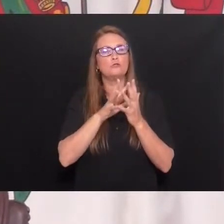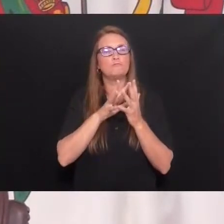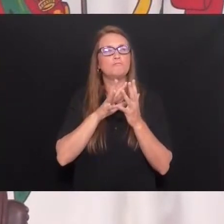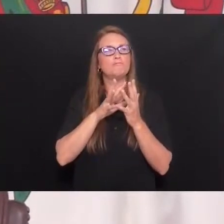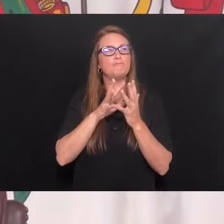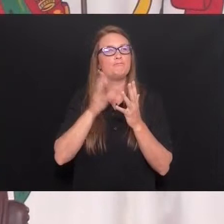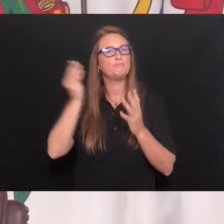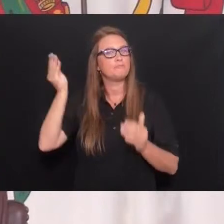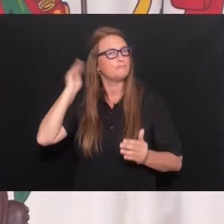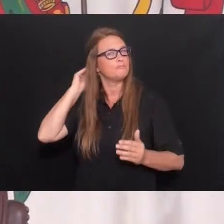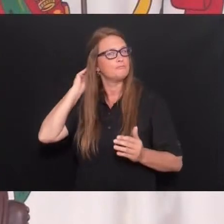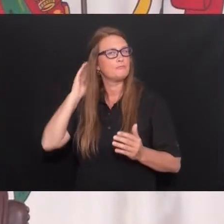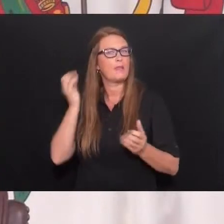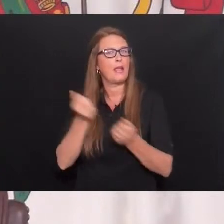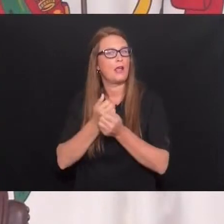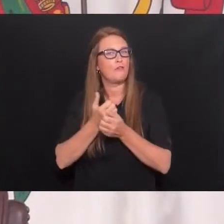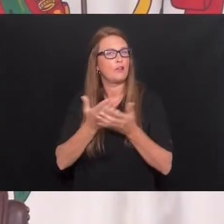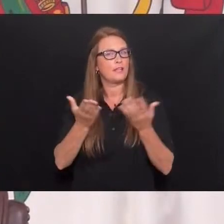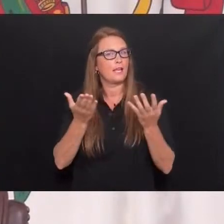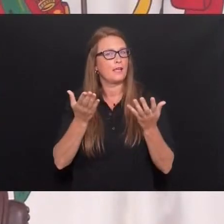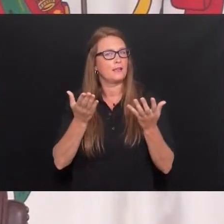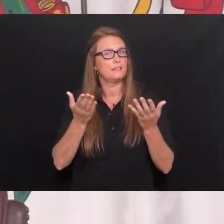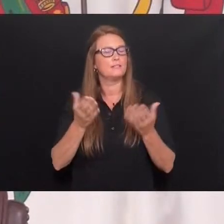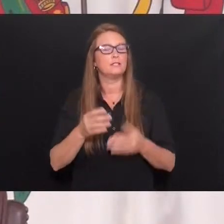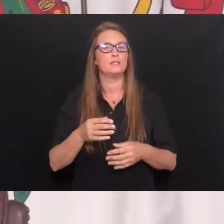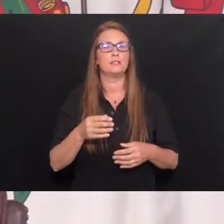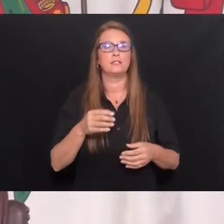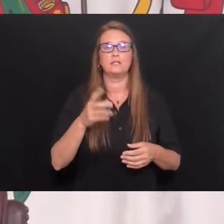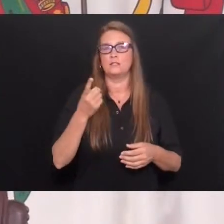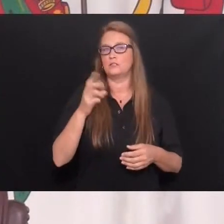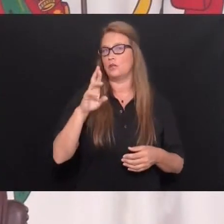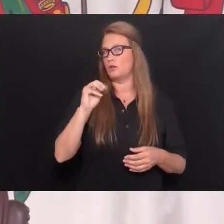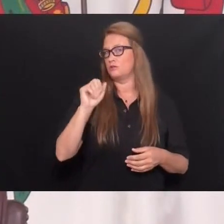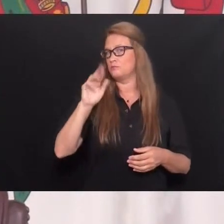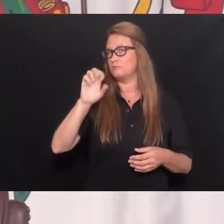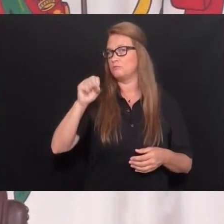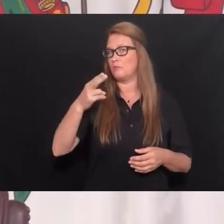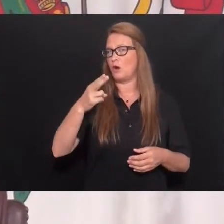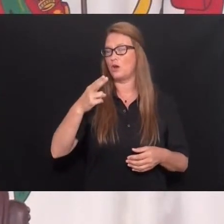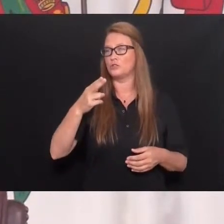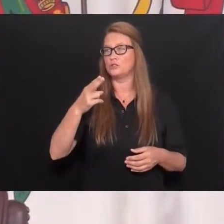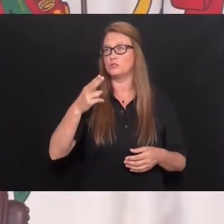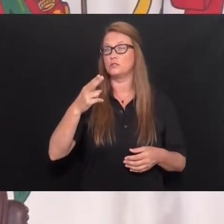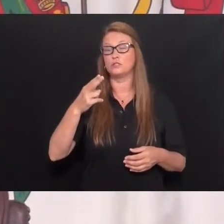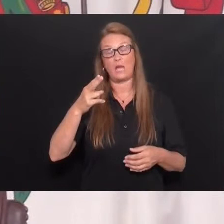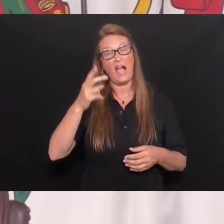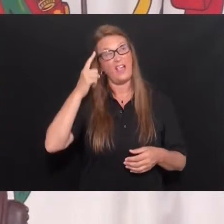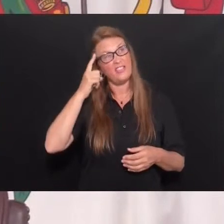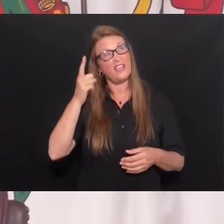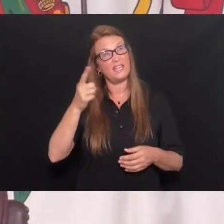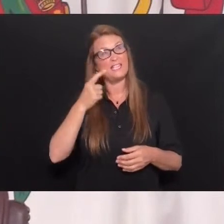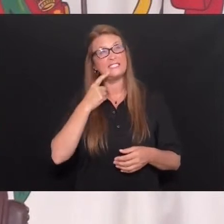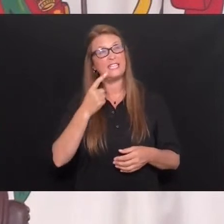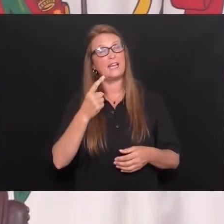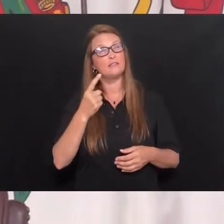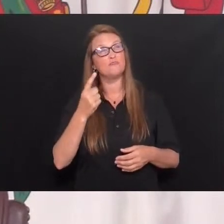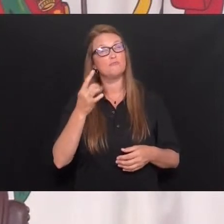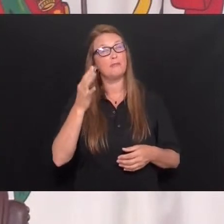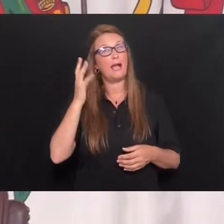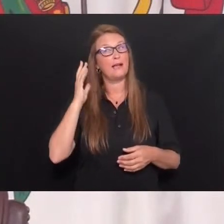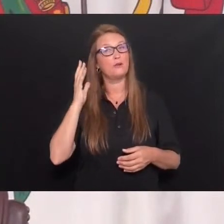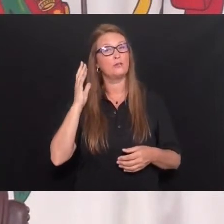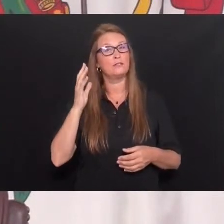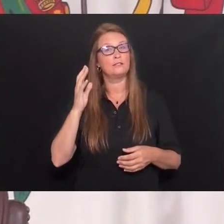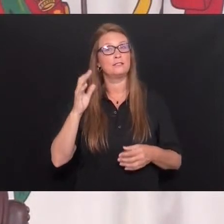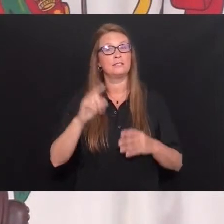been said. It was said by Dr. Marsh early on, I think it was Dr. Marsh that said that